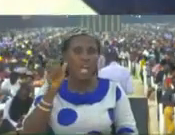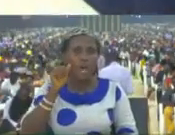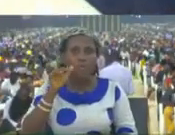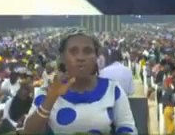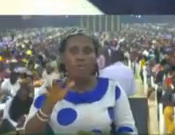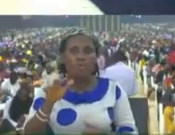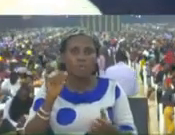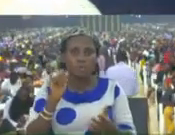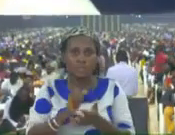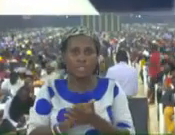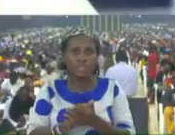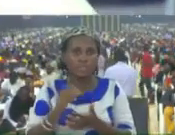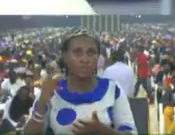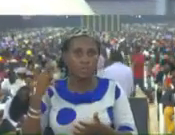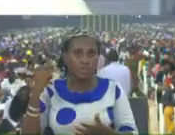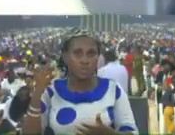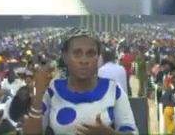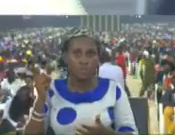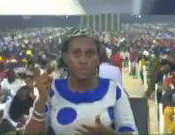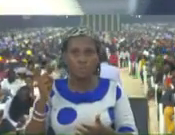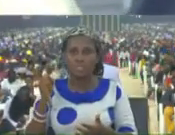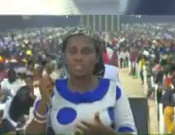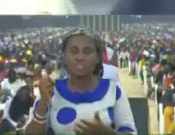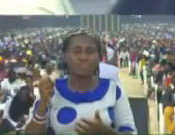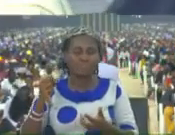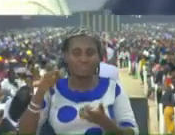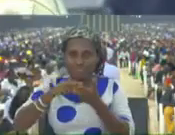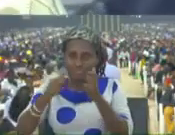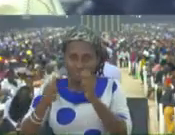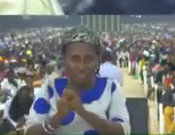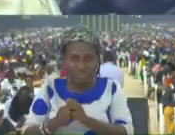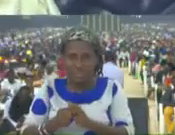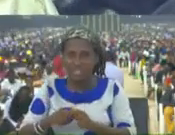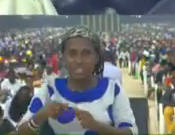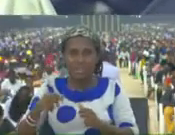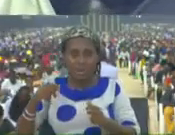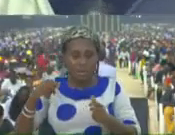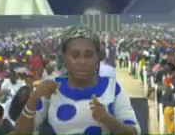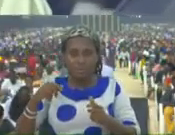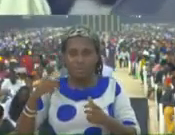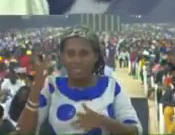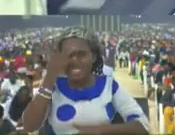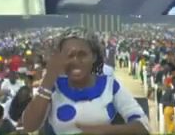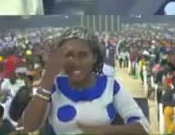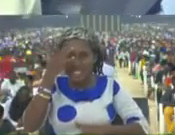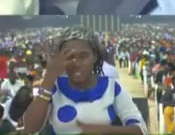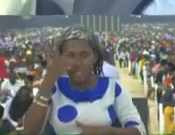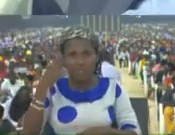double by sickness, spirit of infirmity, for